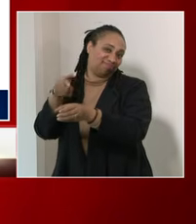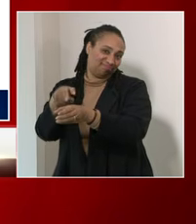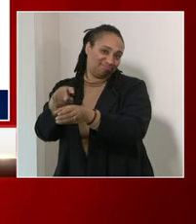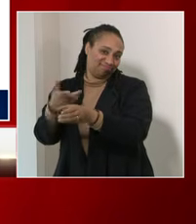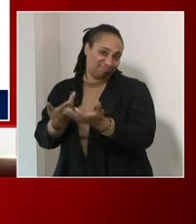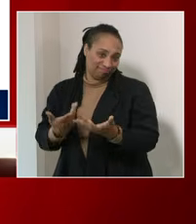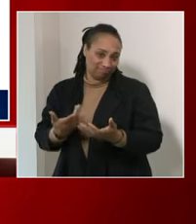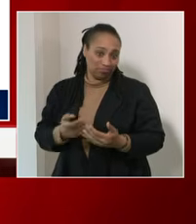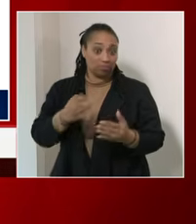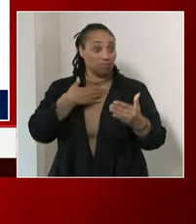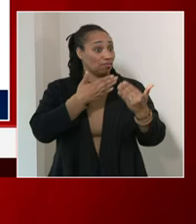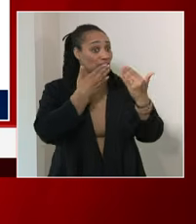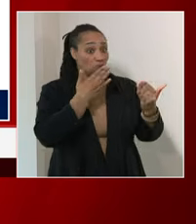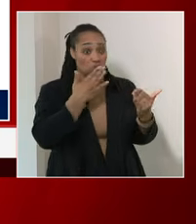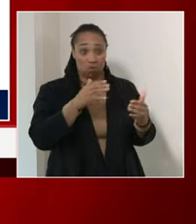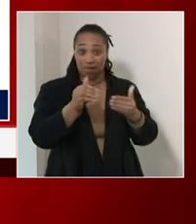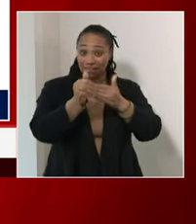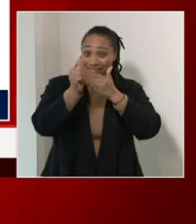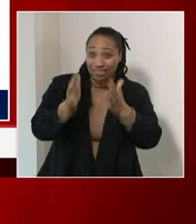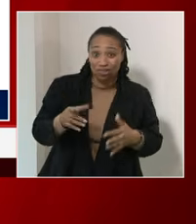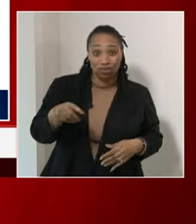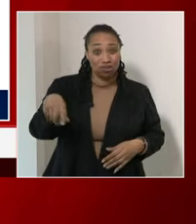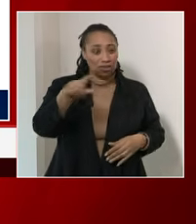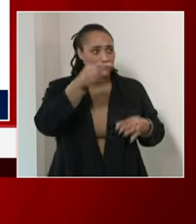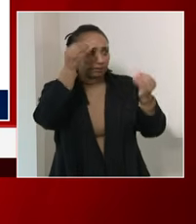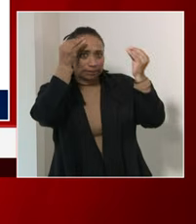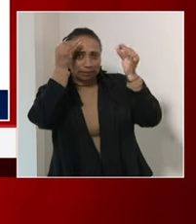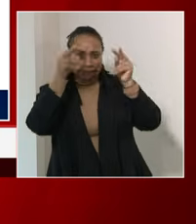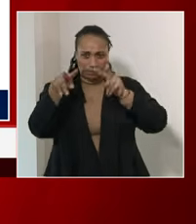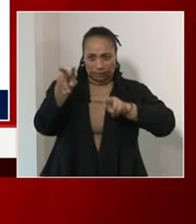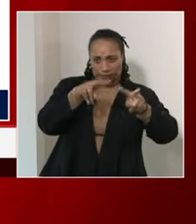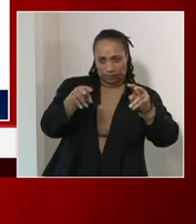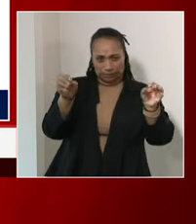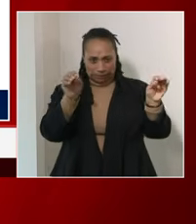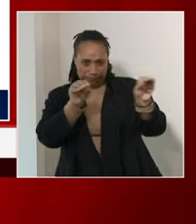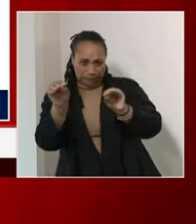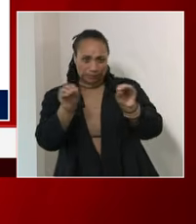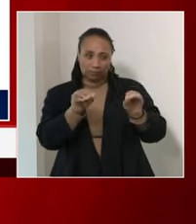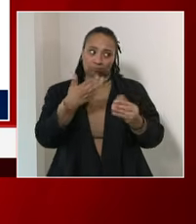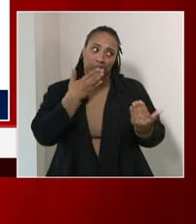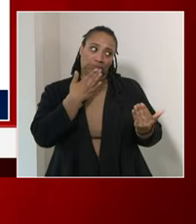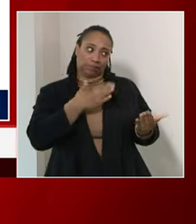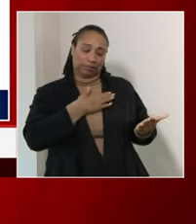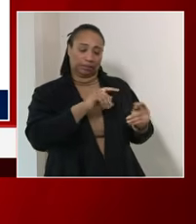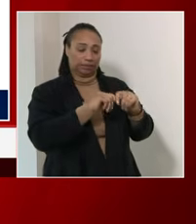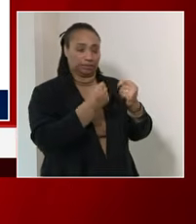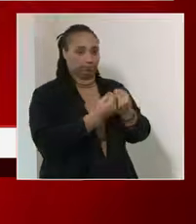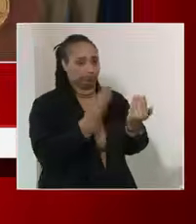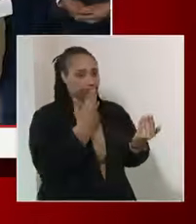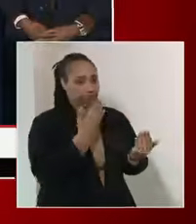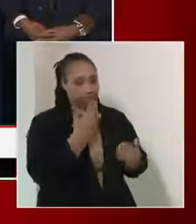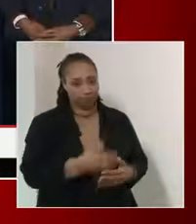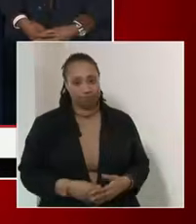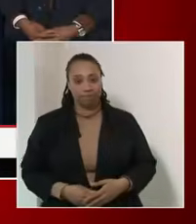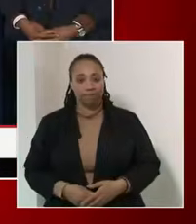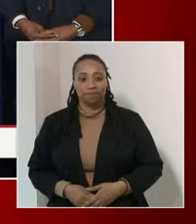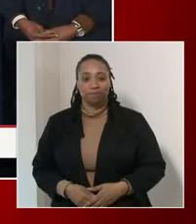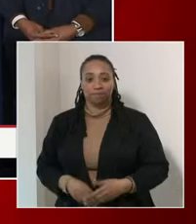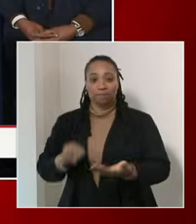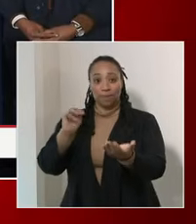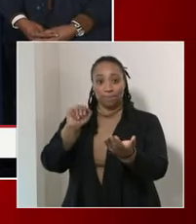that effort, along with my team. Yes, Mark. A